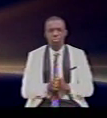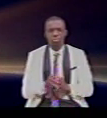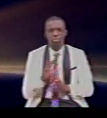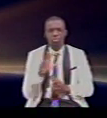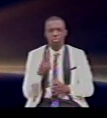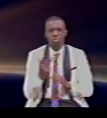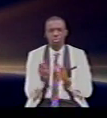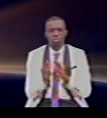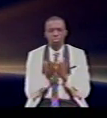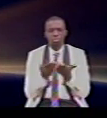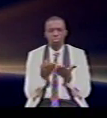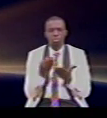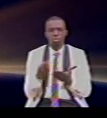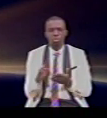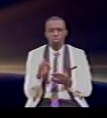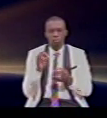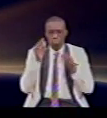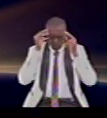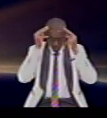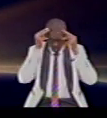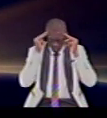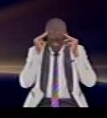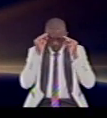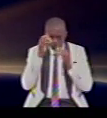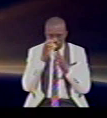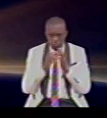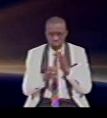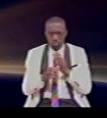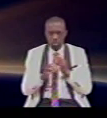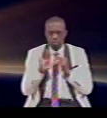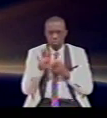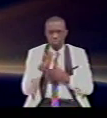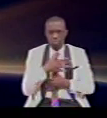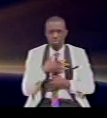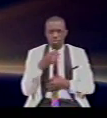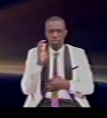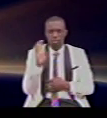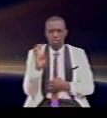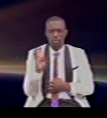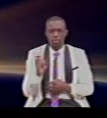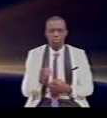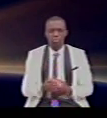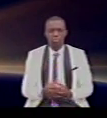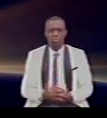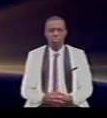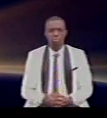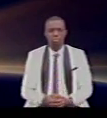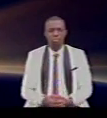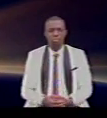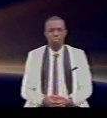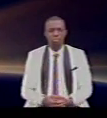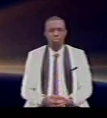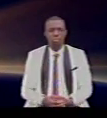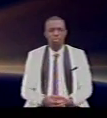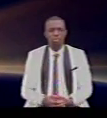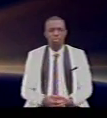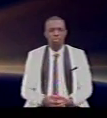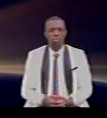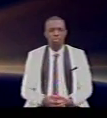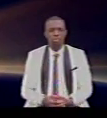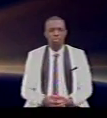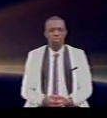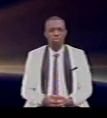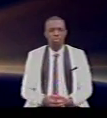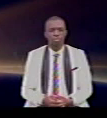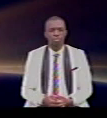Moses called Leviticus chapter 5 and if a soul sin and hear the voice of